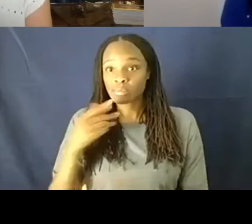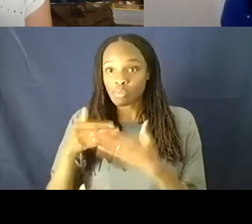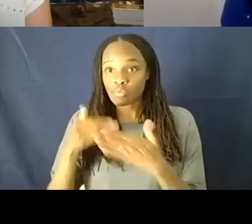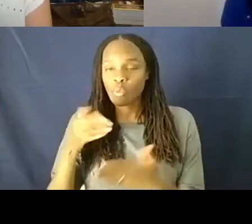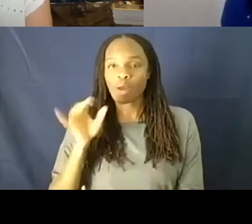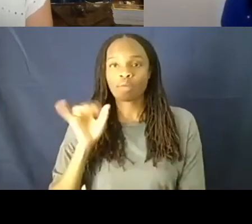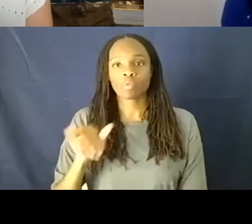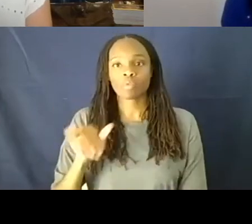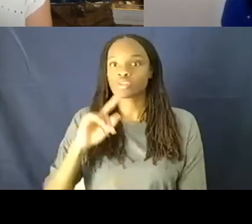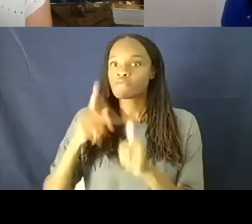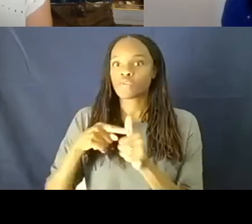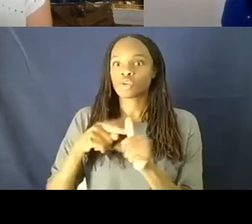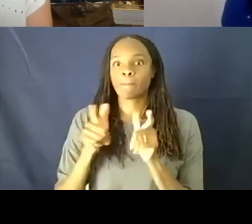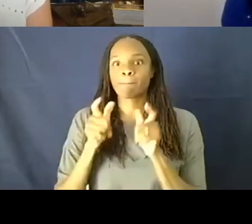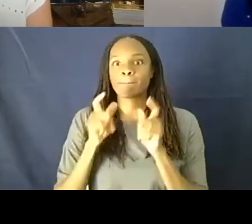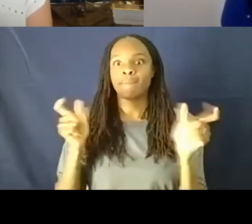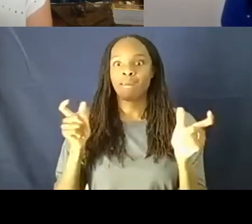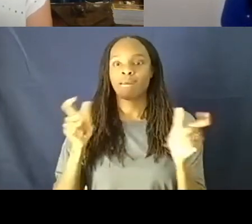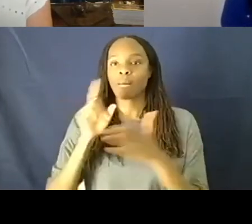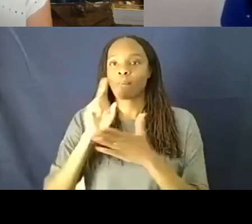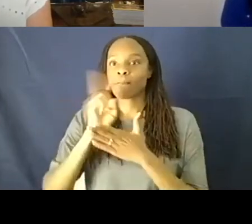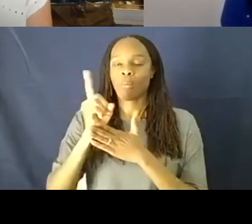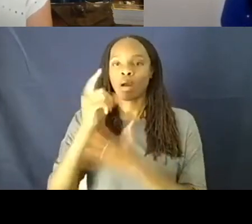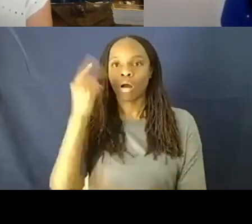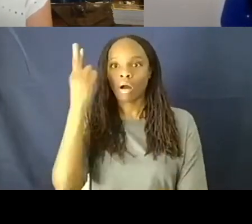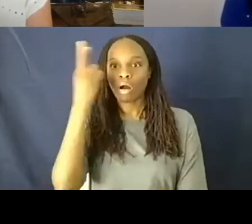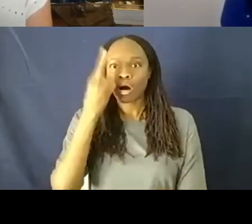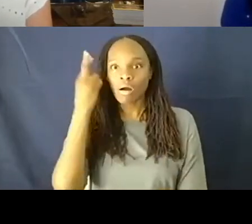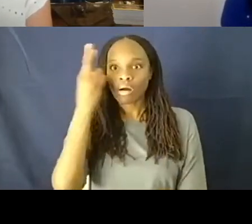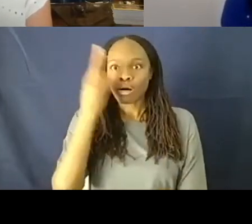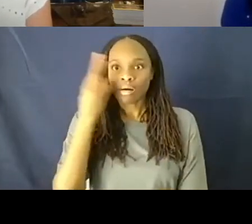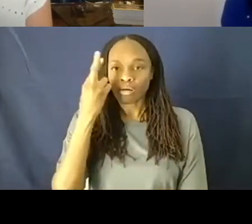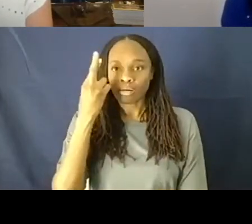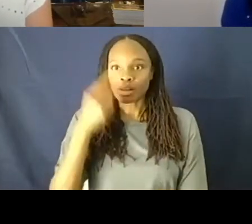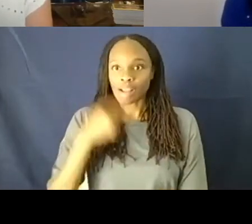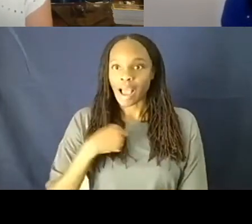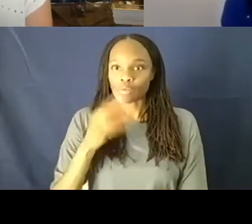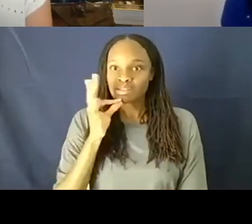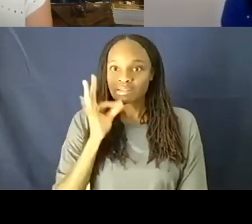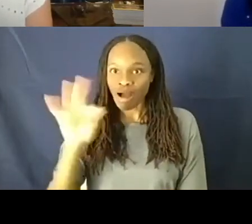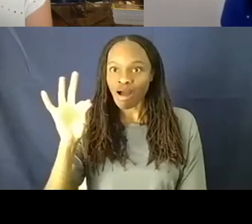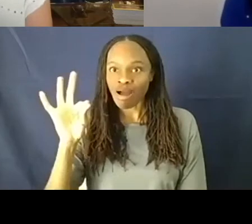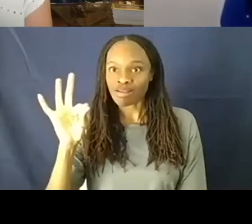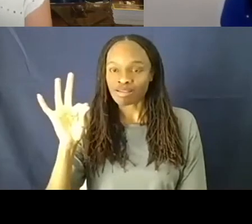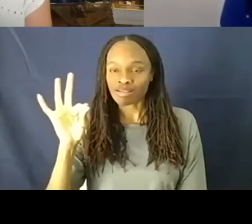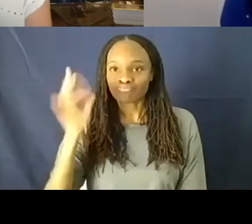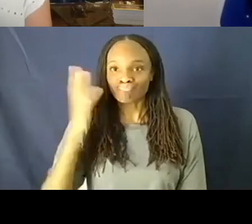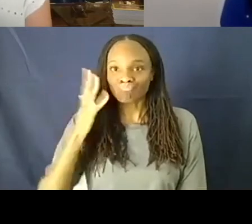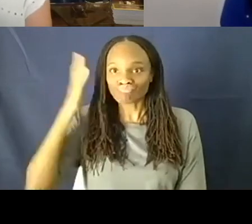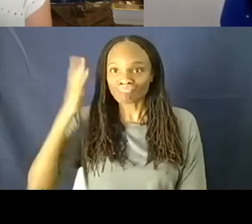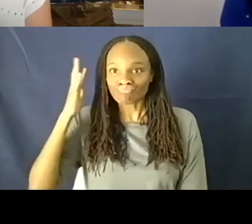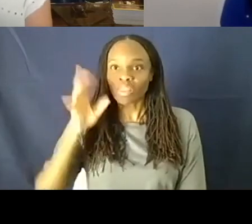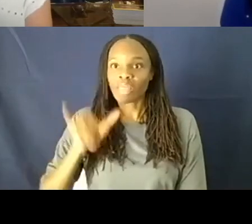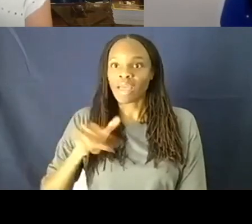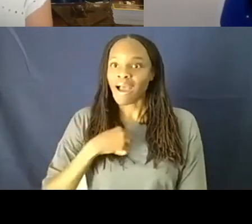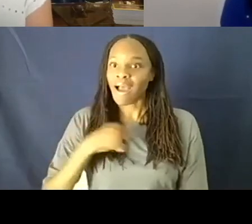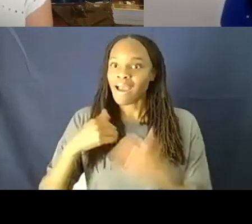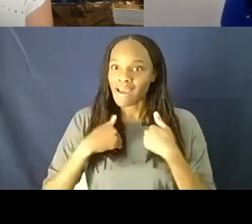big moment and realization at only 9 years old that even I had the power